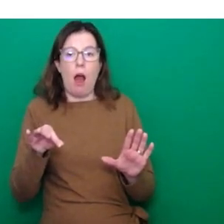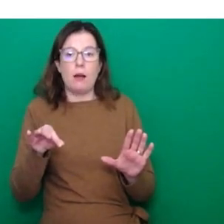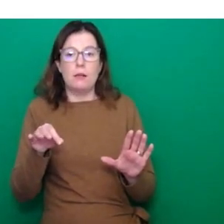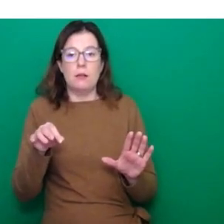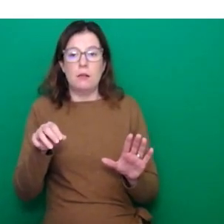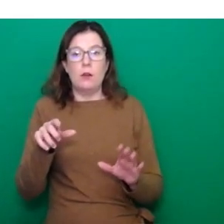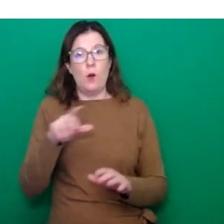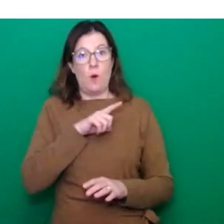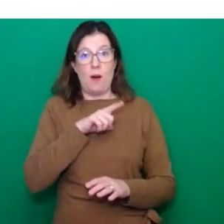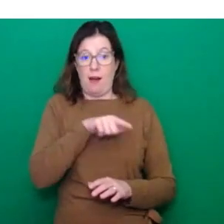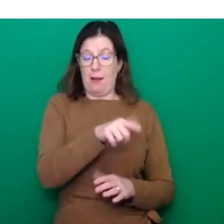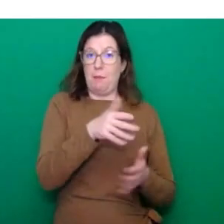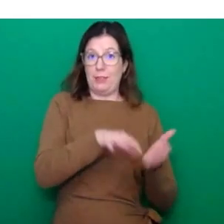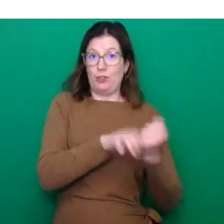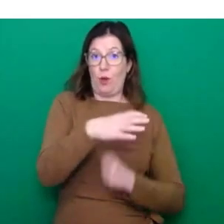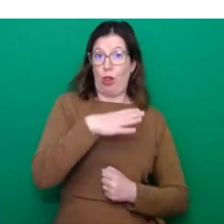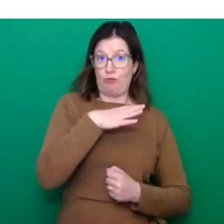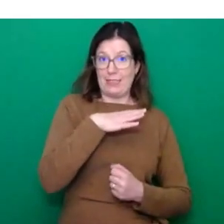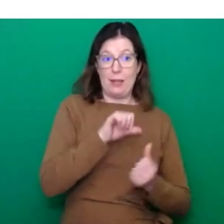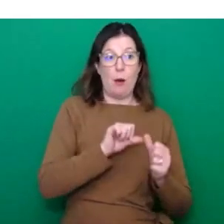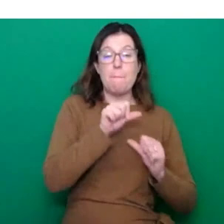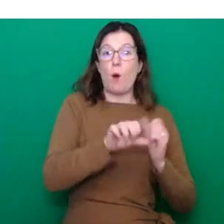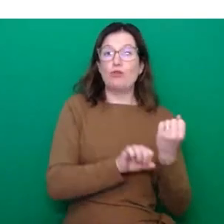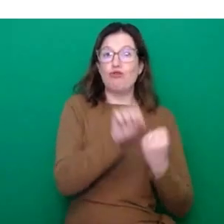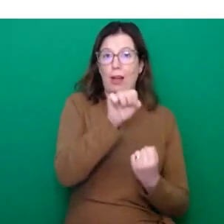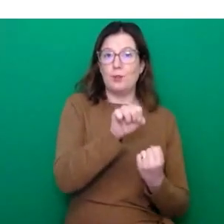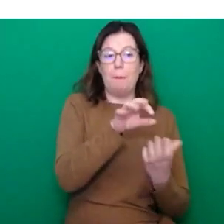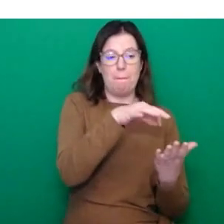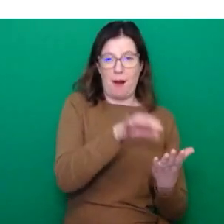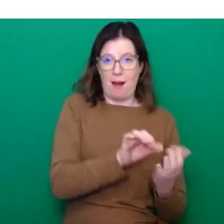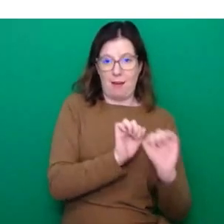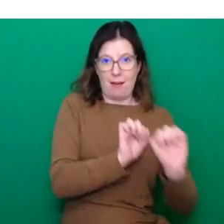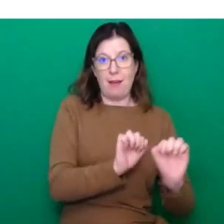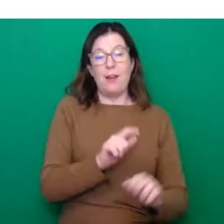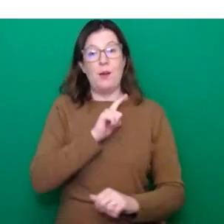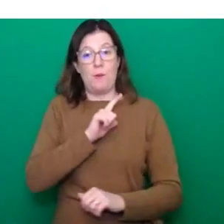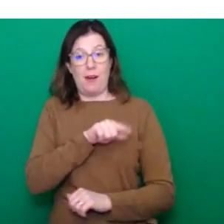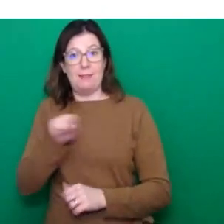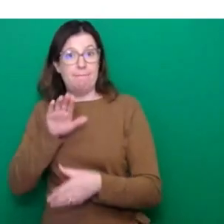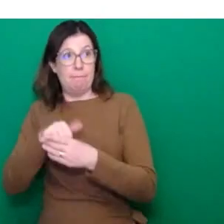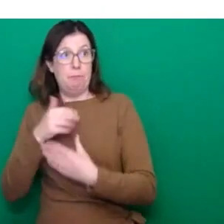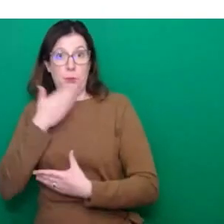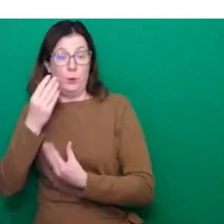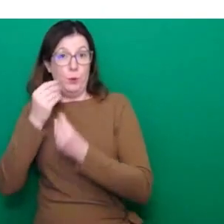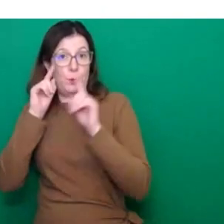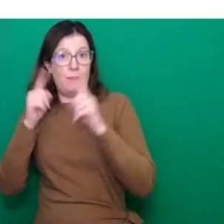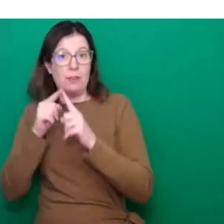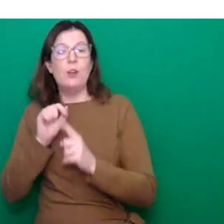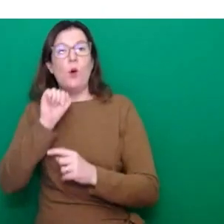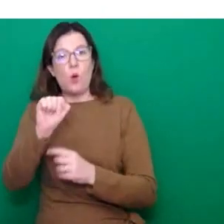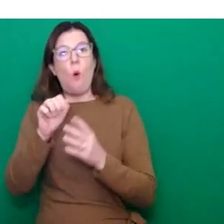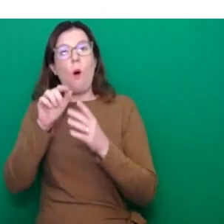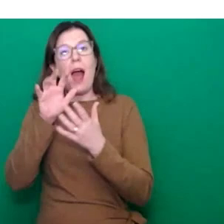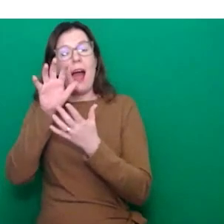at a postgraduate level. So say if you're not used to going to university and working at that level, your essays and